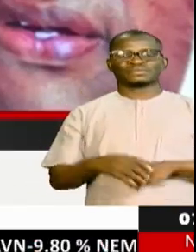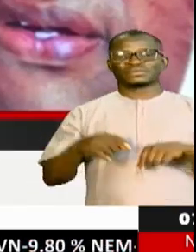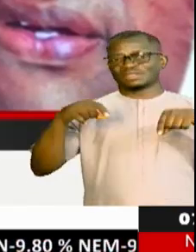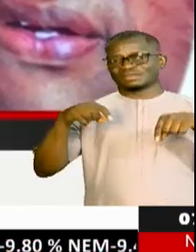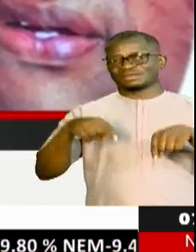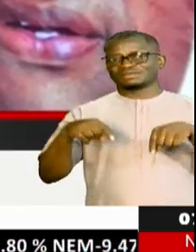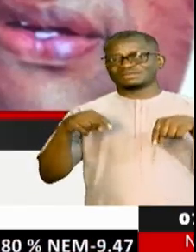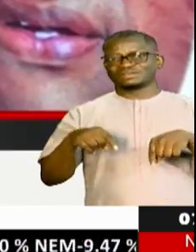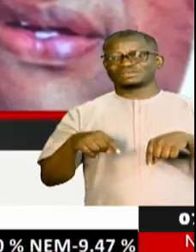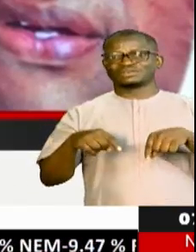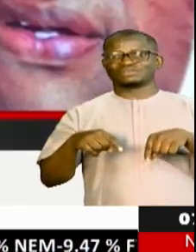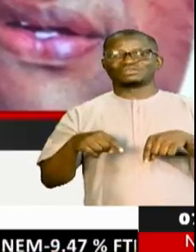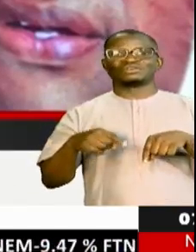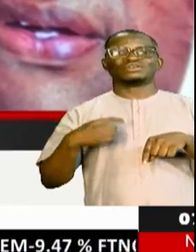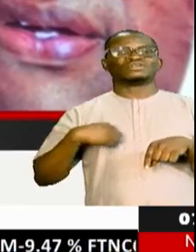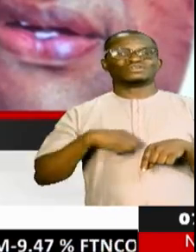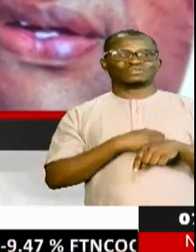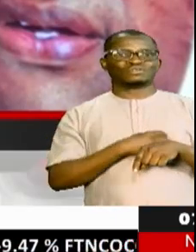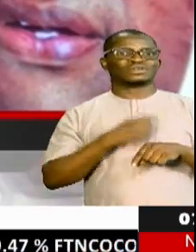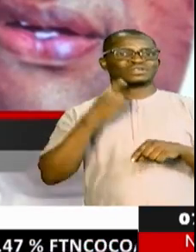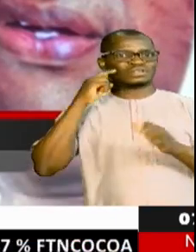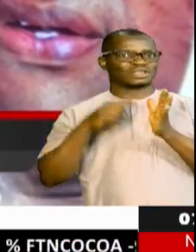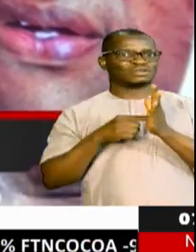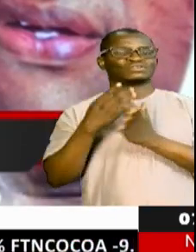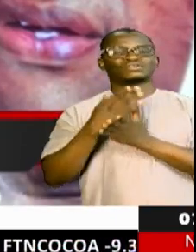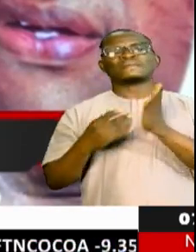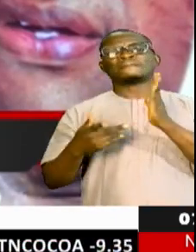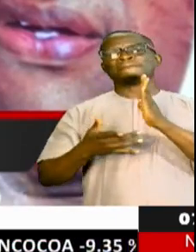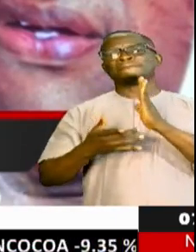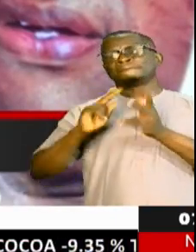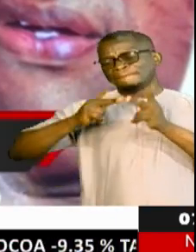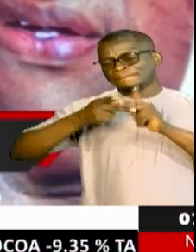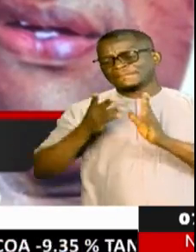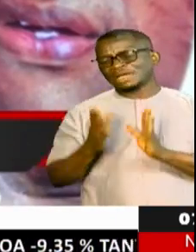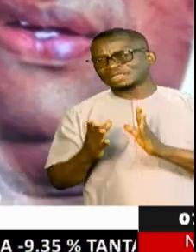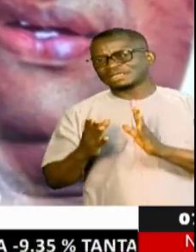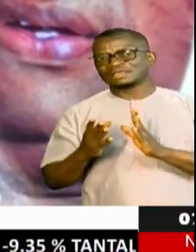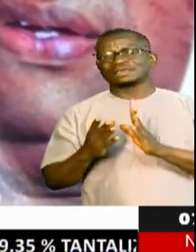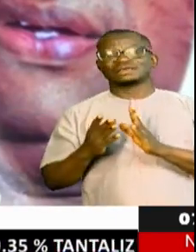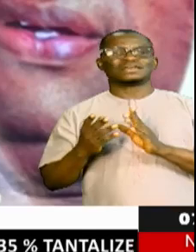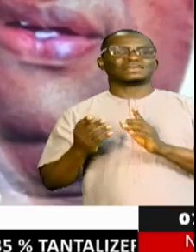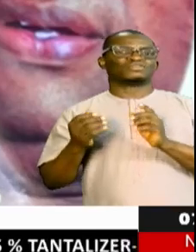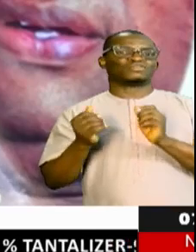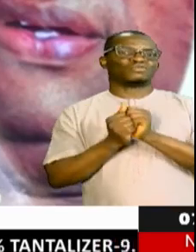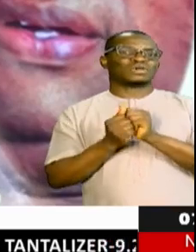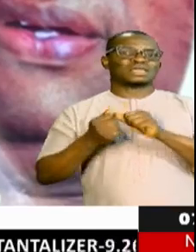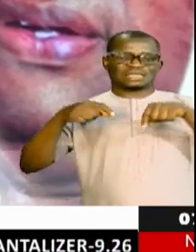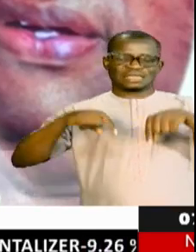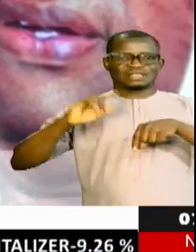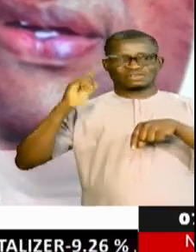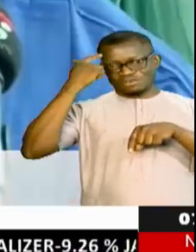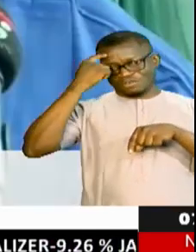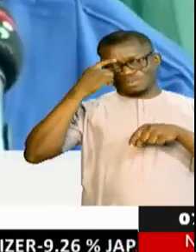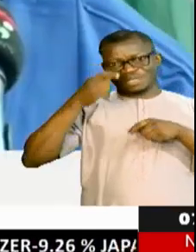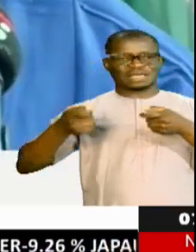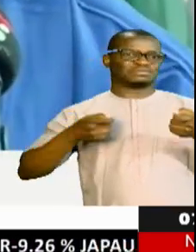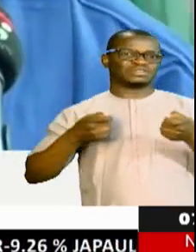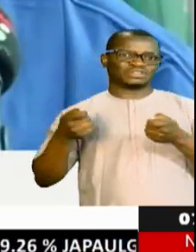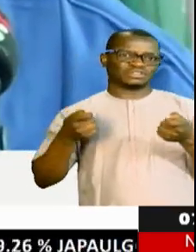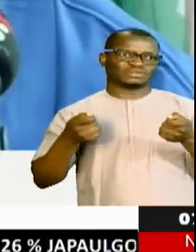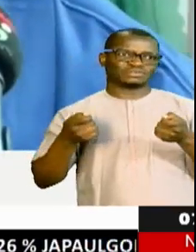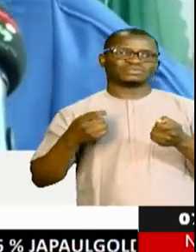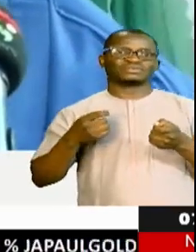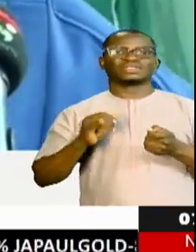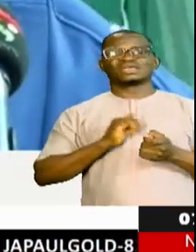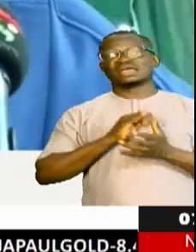esteem and view technocrats as partners in the ways of progress of this administration. I commend